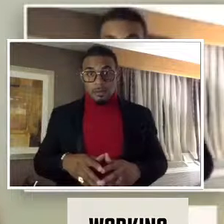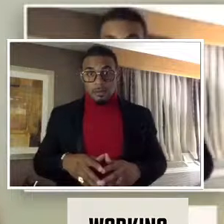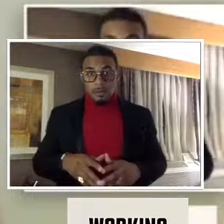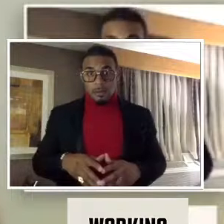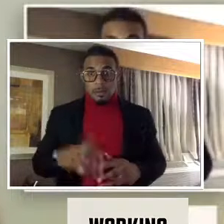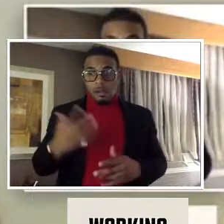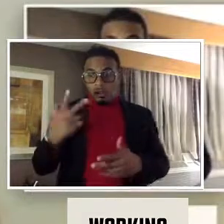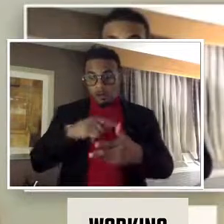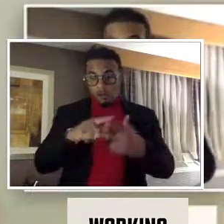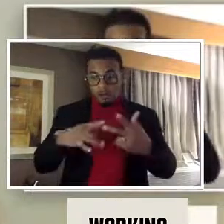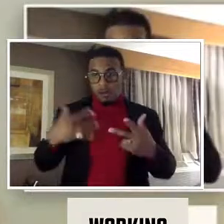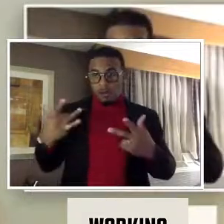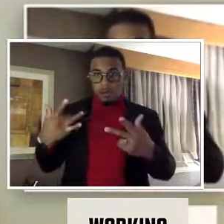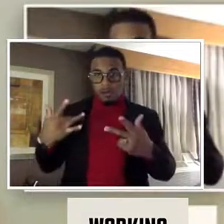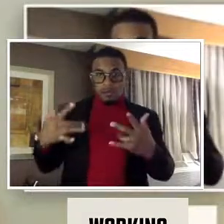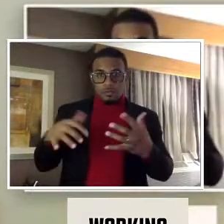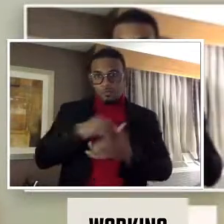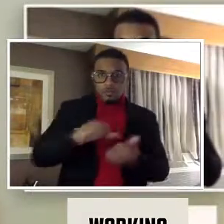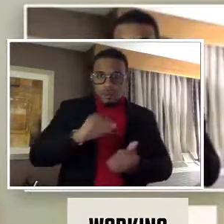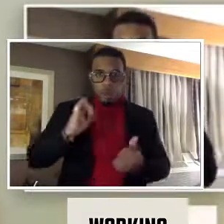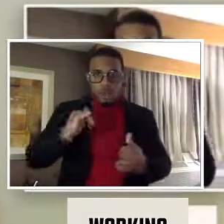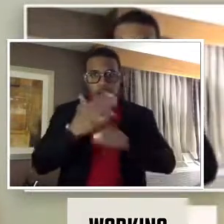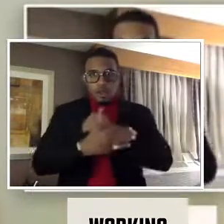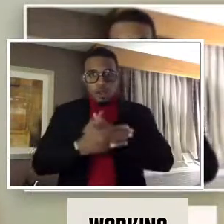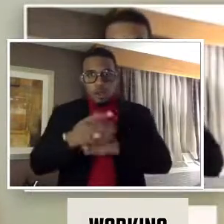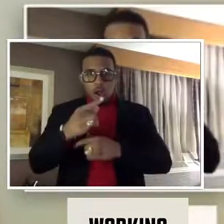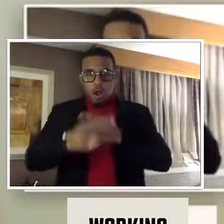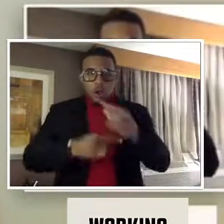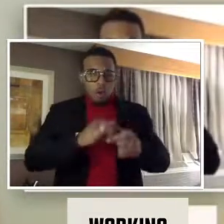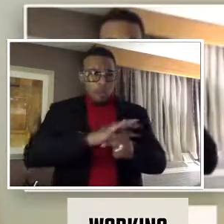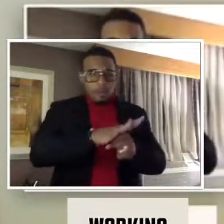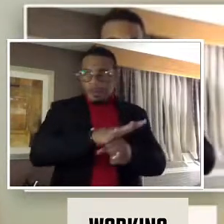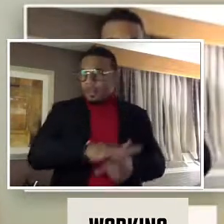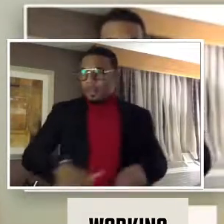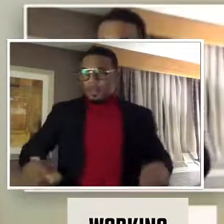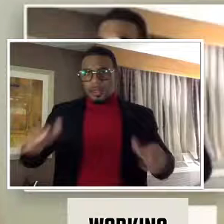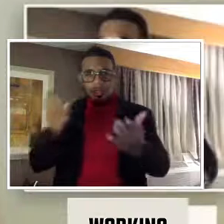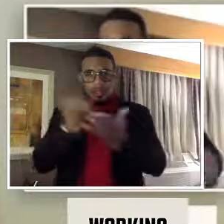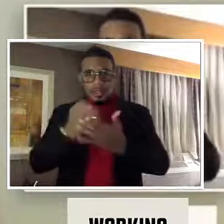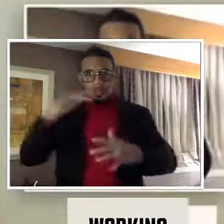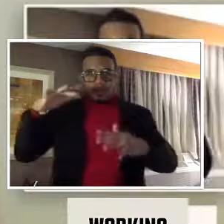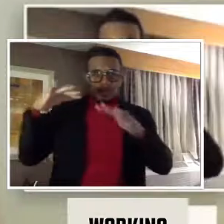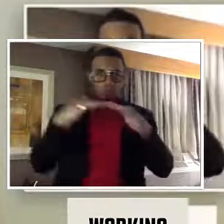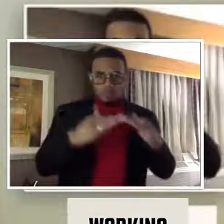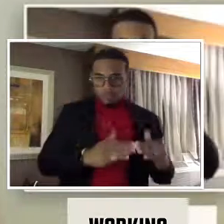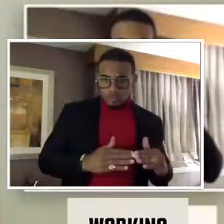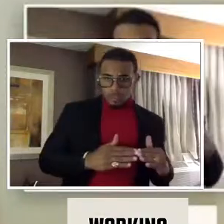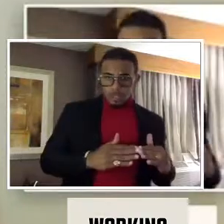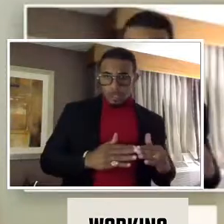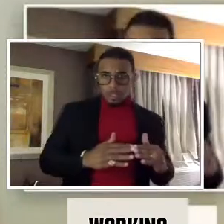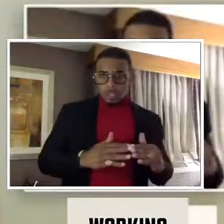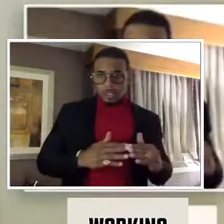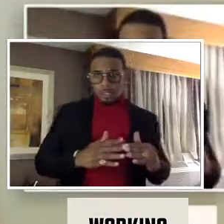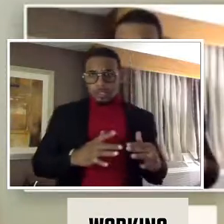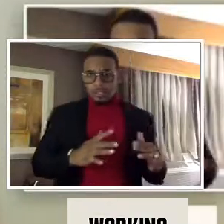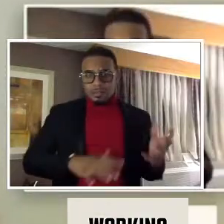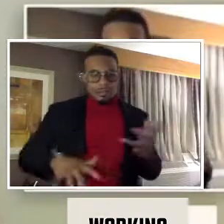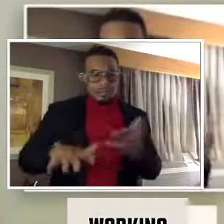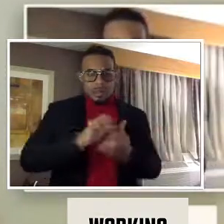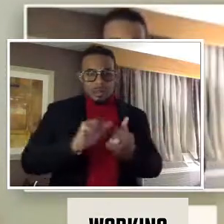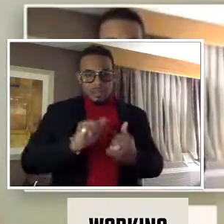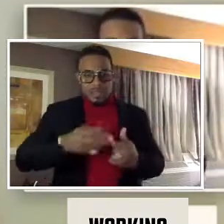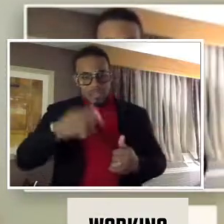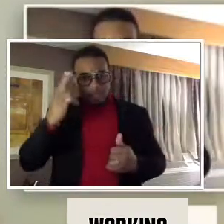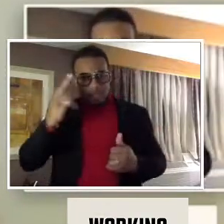3 events have rocked our country: a global pandemic, an economic collapse, and a reckoning with the history of